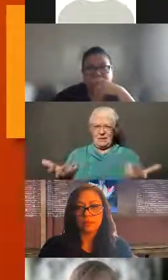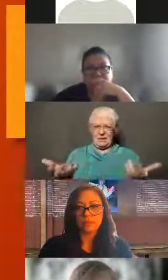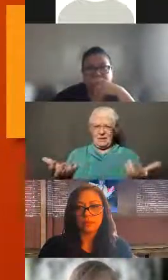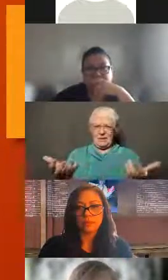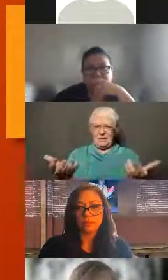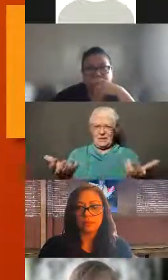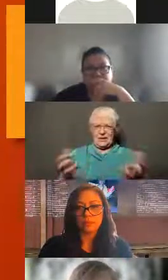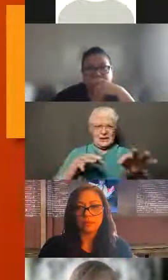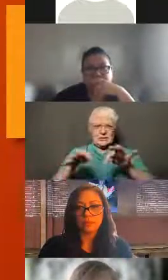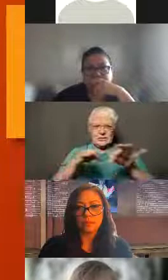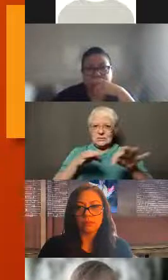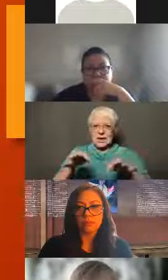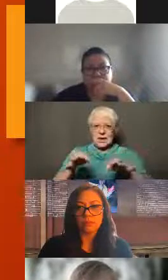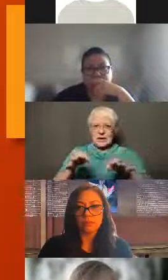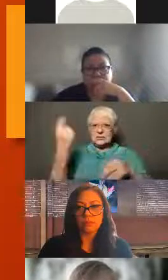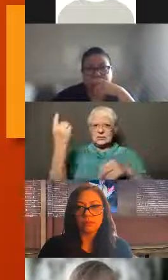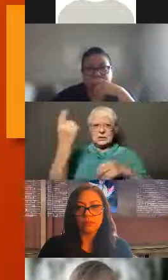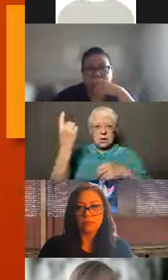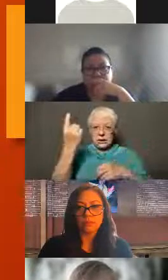Explain to me, somebody.